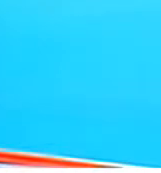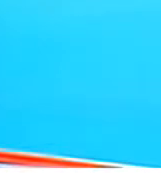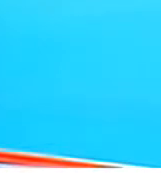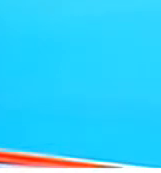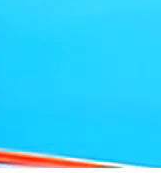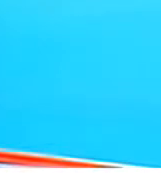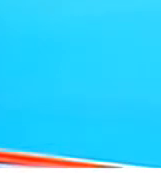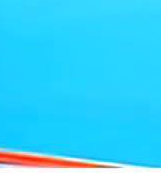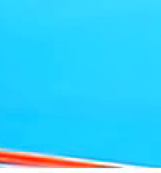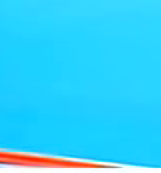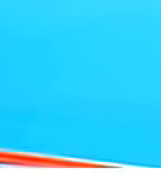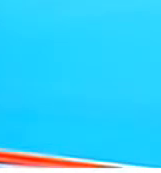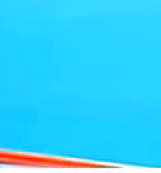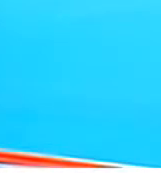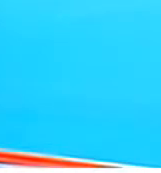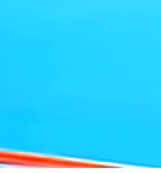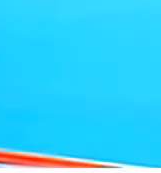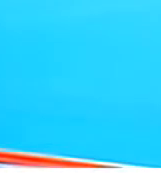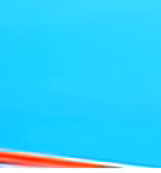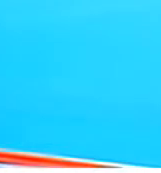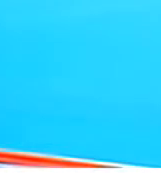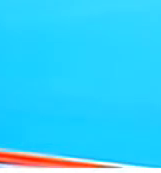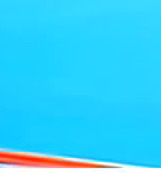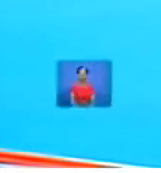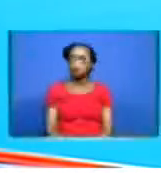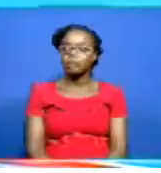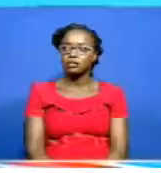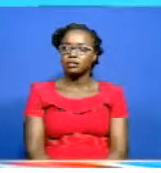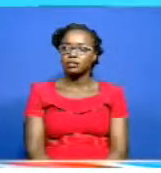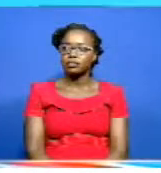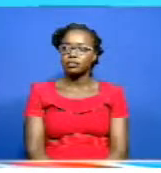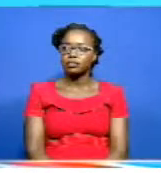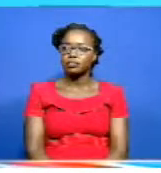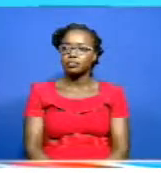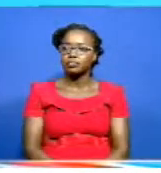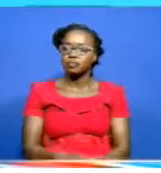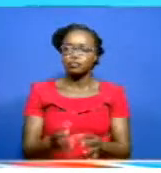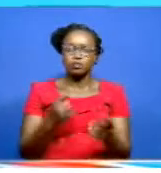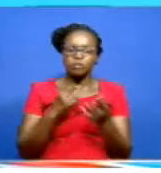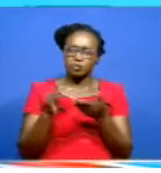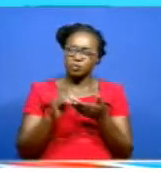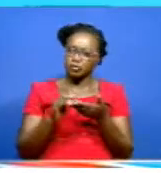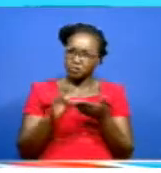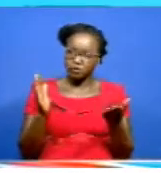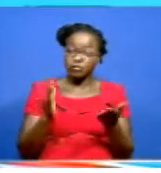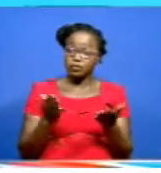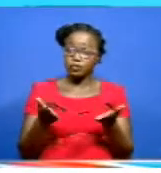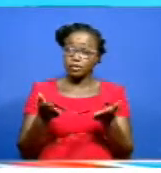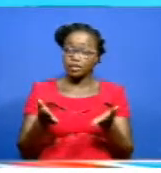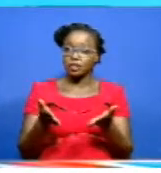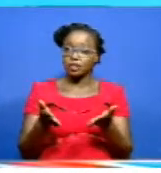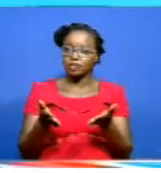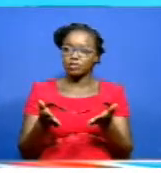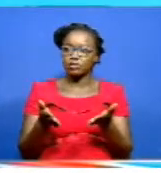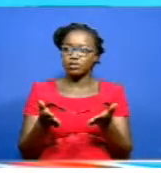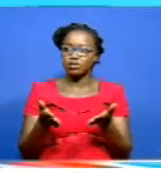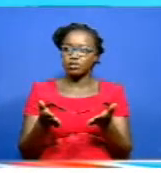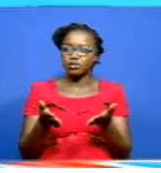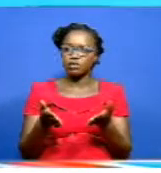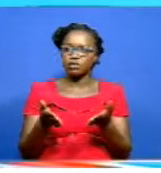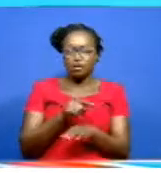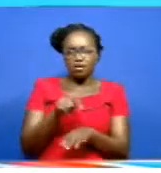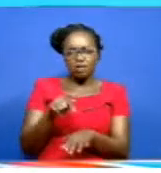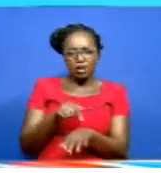begun trickling in. But we'll be talking about a lot in this show. So kindly, for the next an hour or